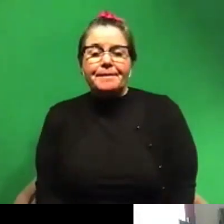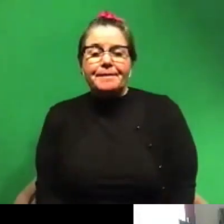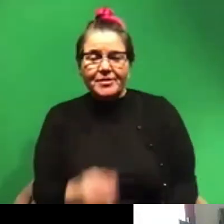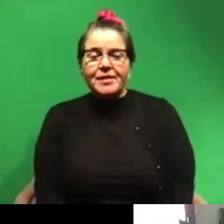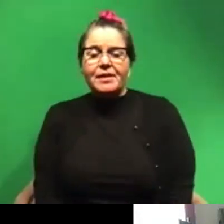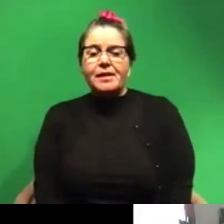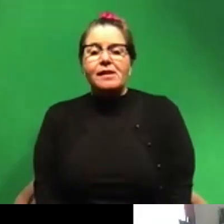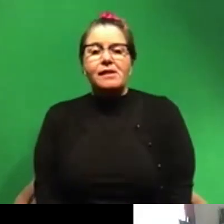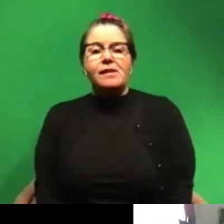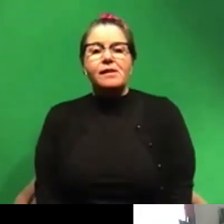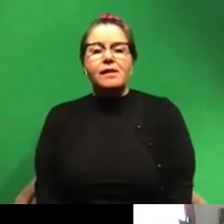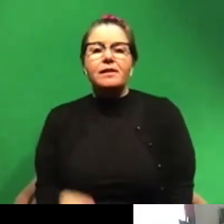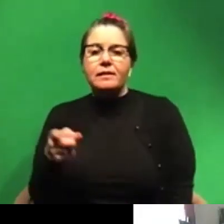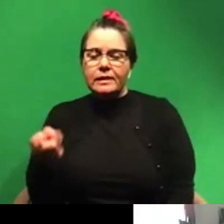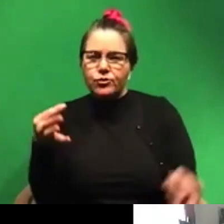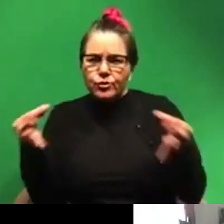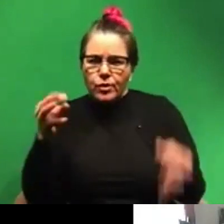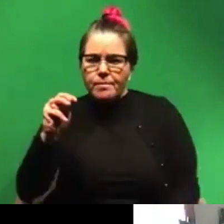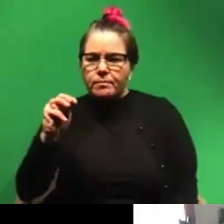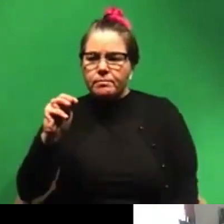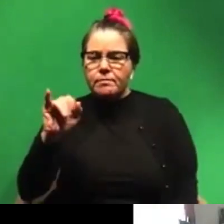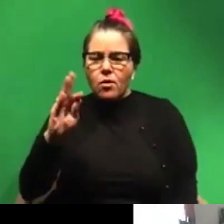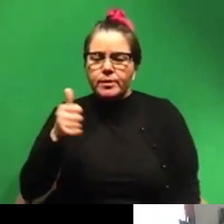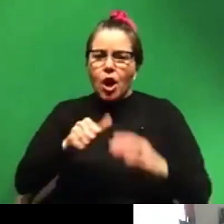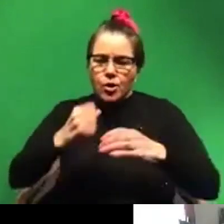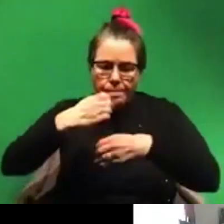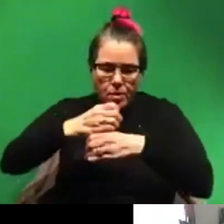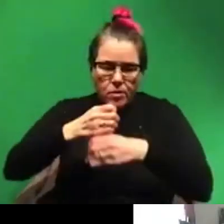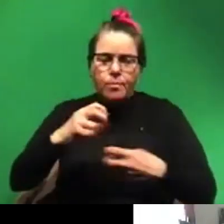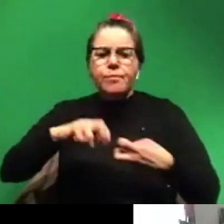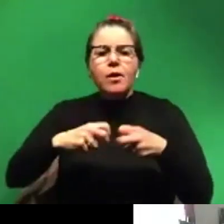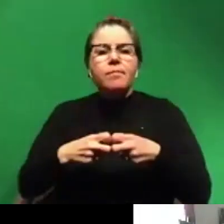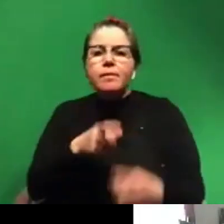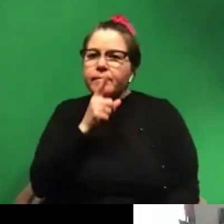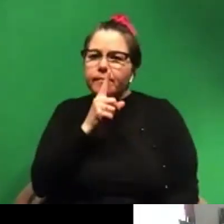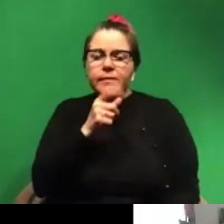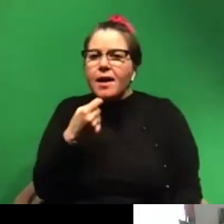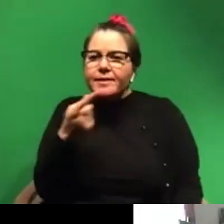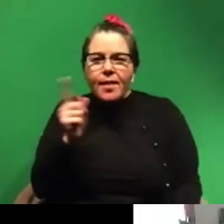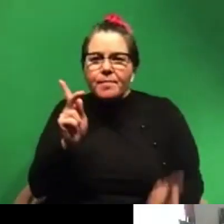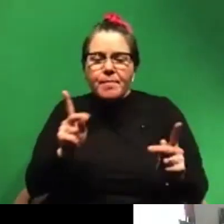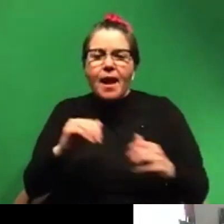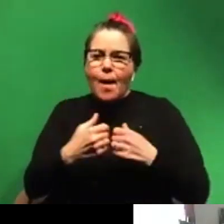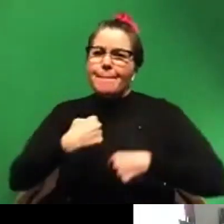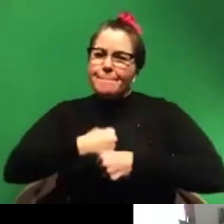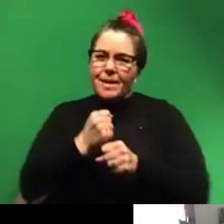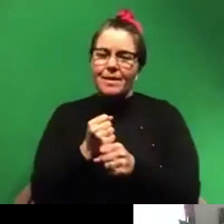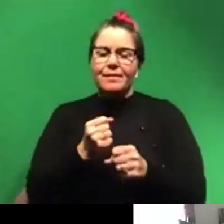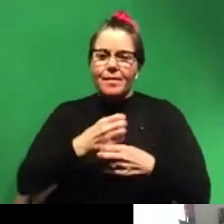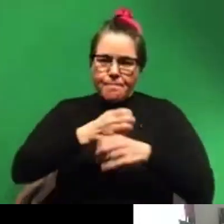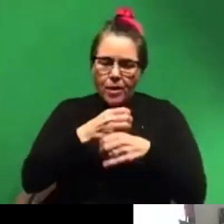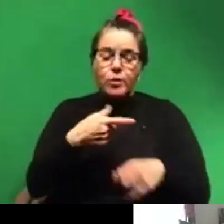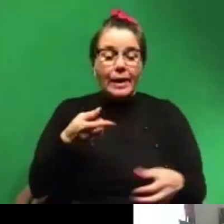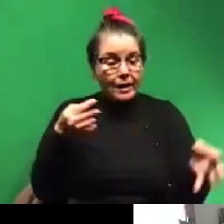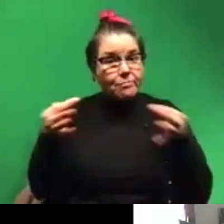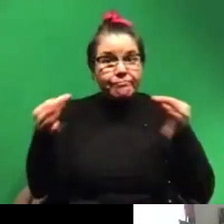But he described microbes under the microscope. But the problem is he didn't tell anybody how to build the microscopes. So he described them, and then it was